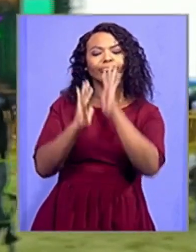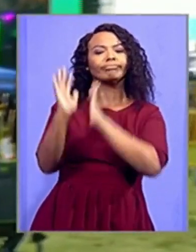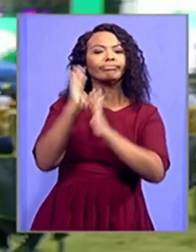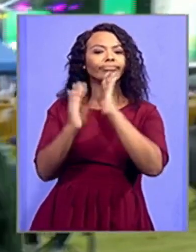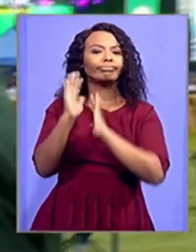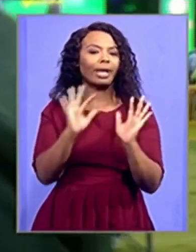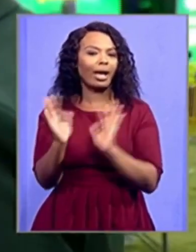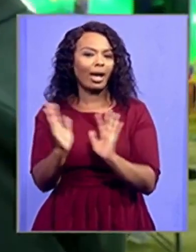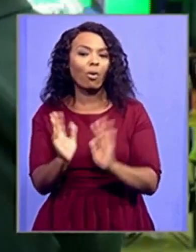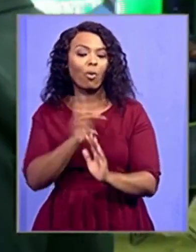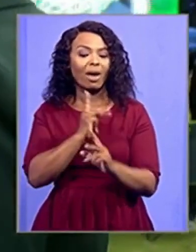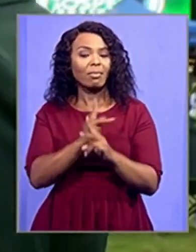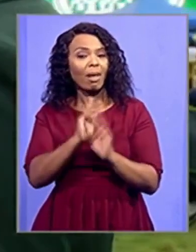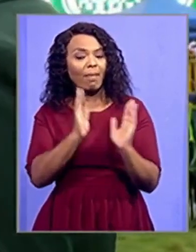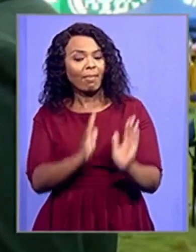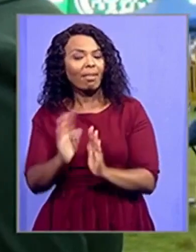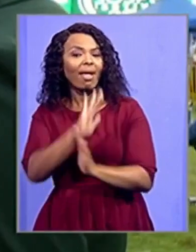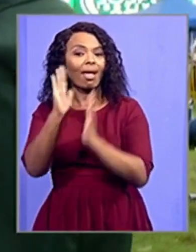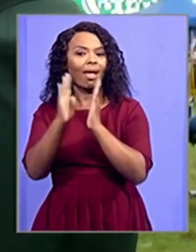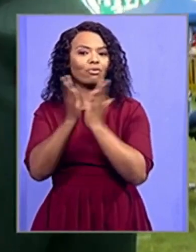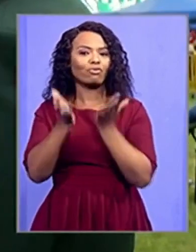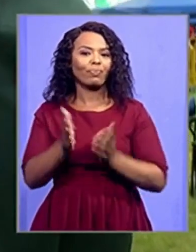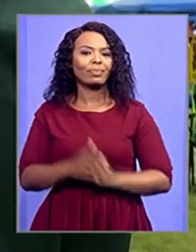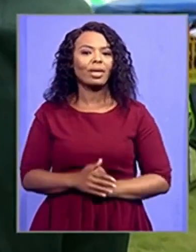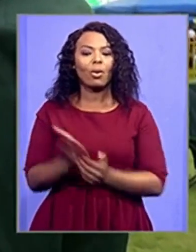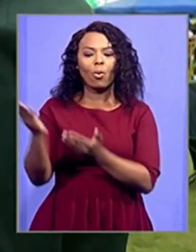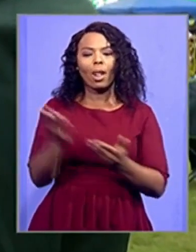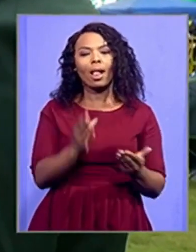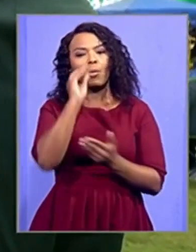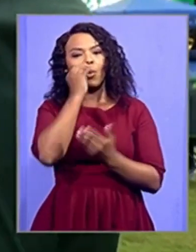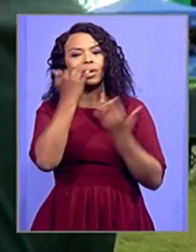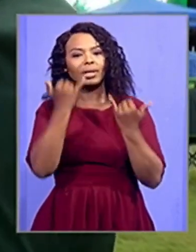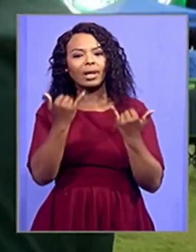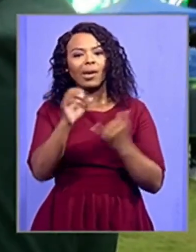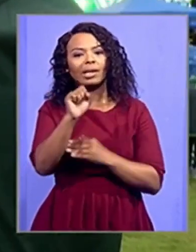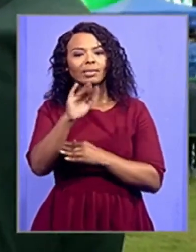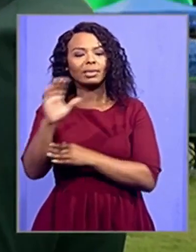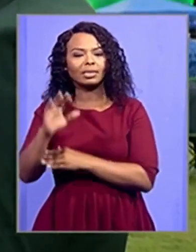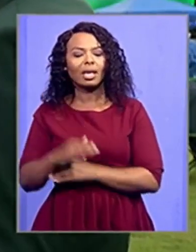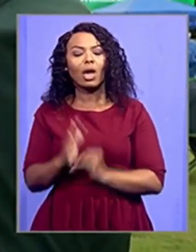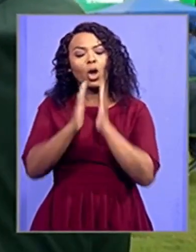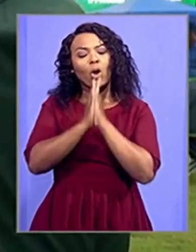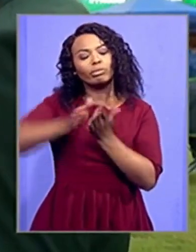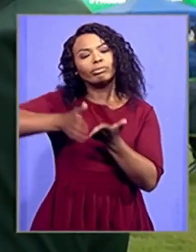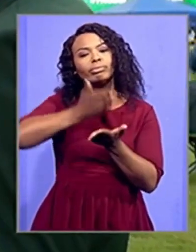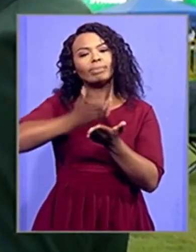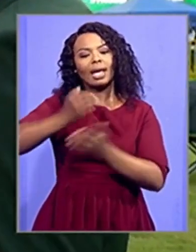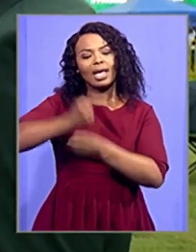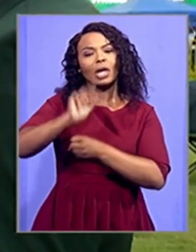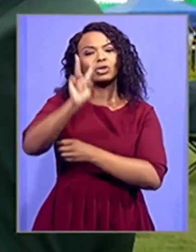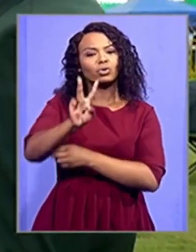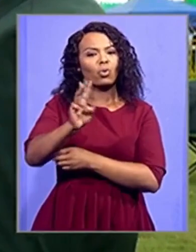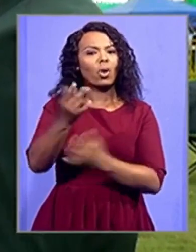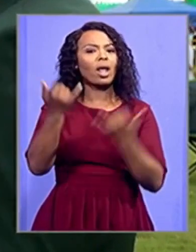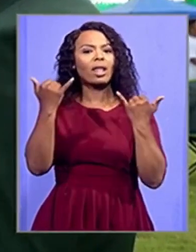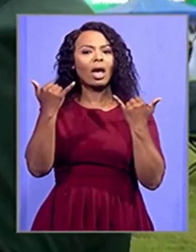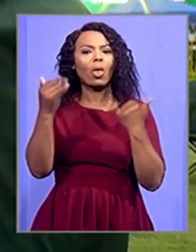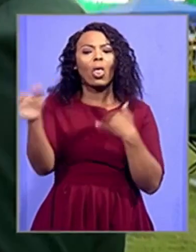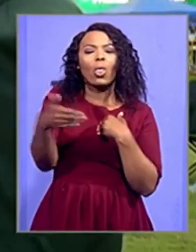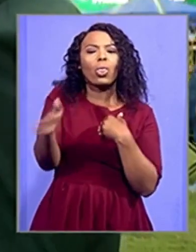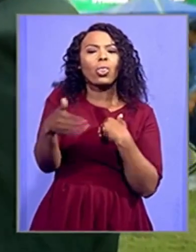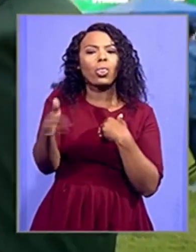ebile ra go amogela mo go SABC News re tlhalositse gore na Gospel Festival mraga mengwaga e mebedi e se gona ke ntse